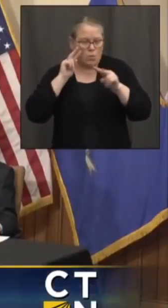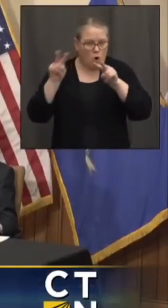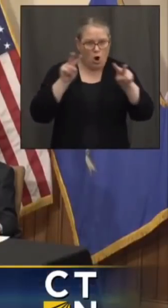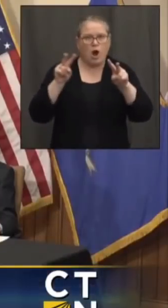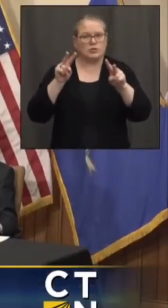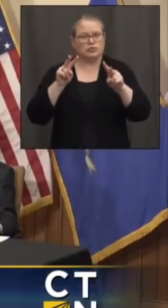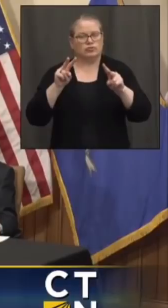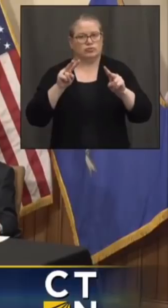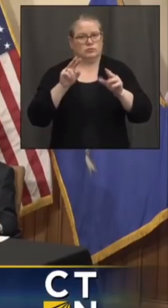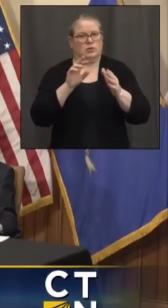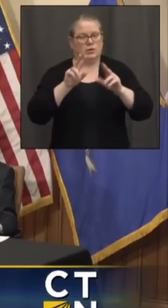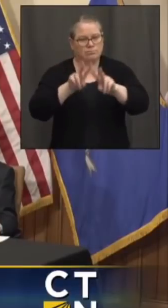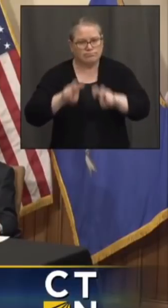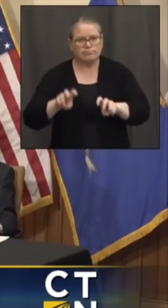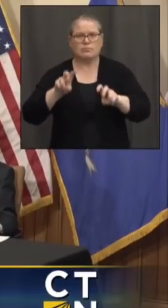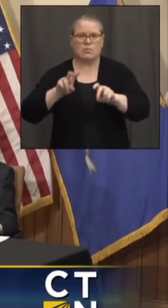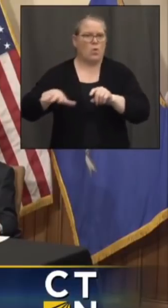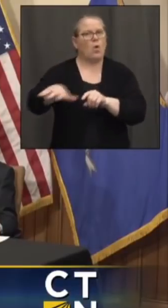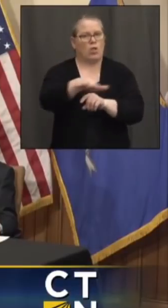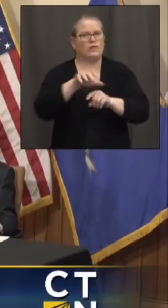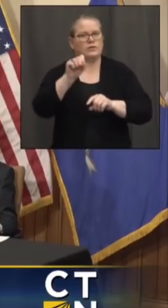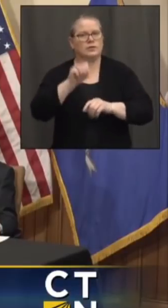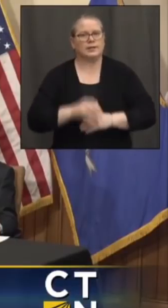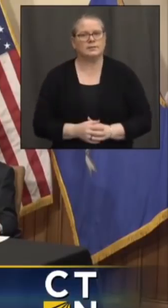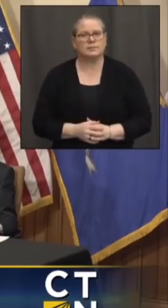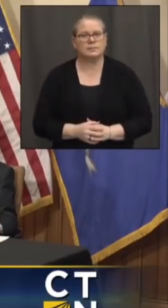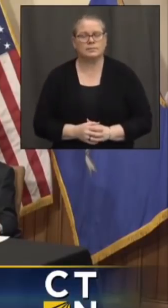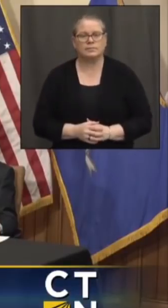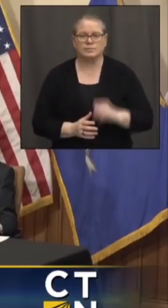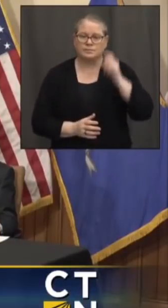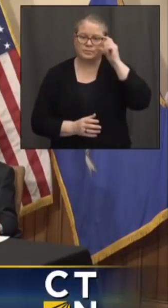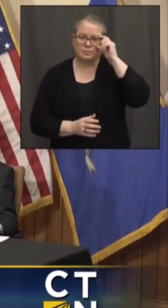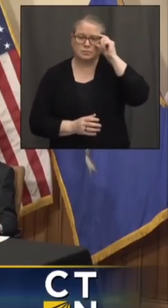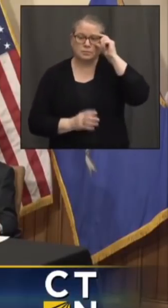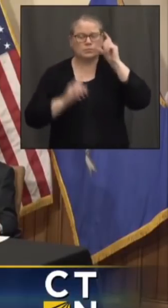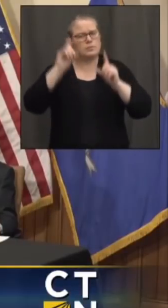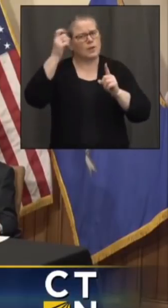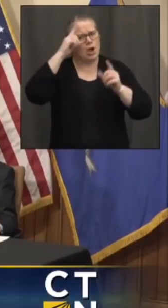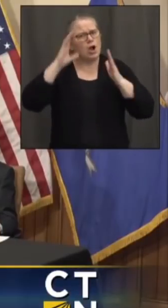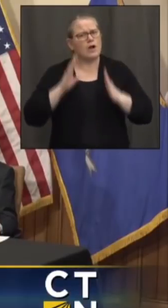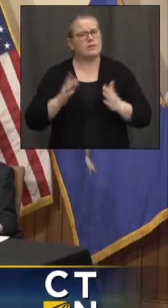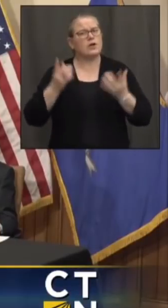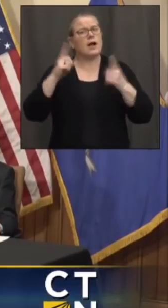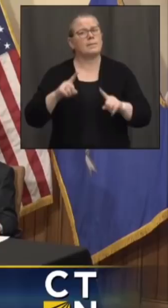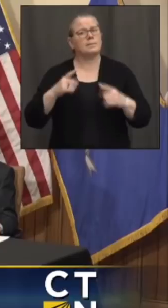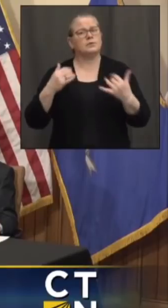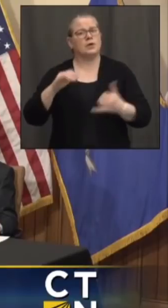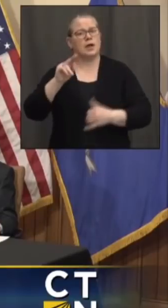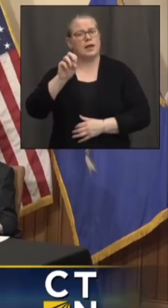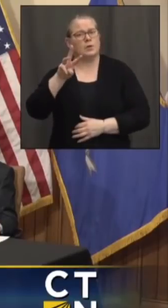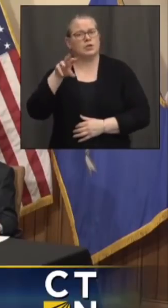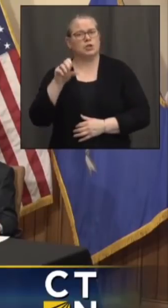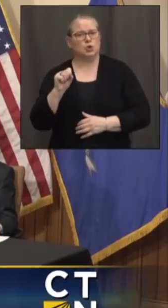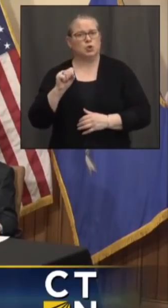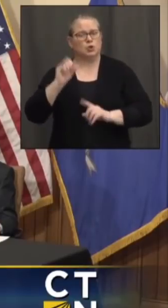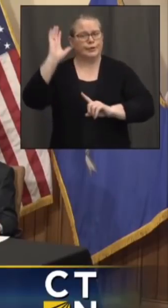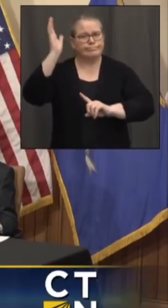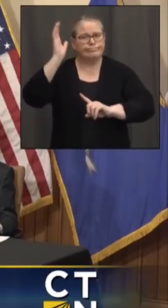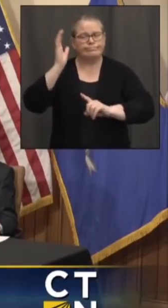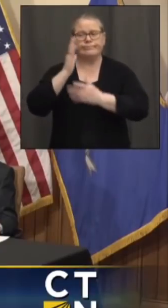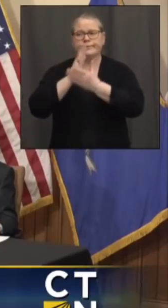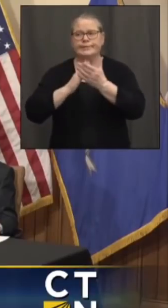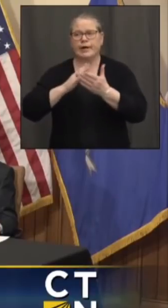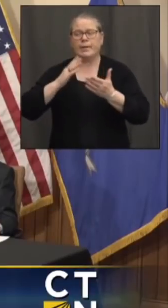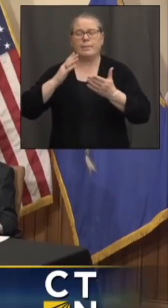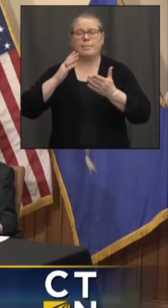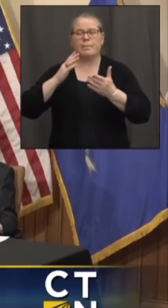Governor, there was a news conference off topic here. There was a news conference today by some activists and